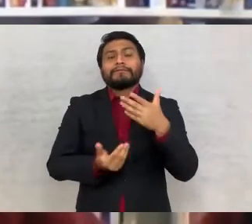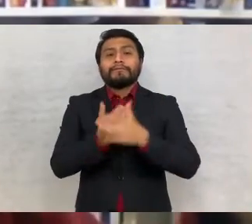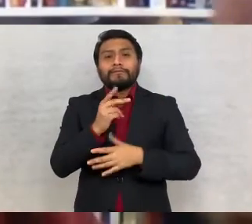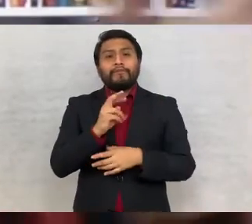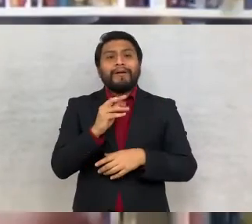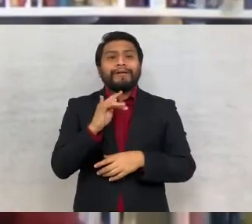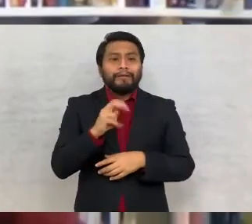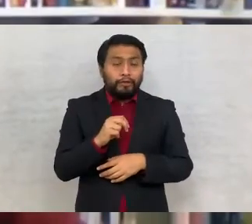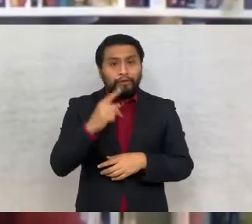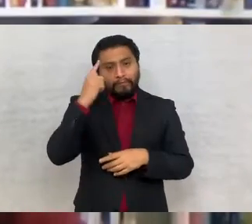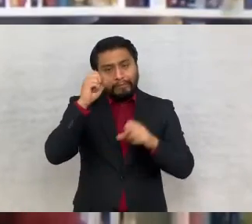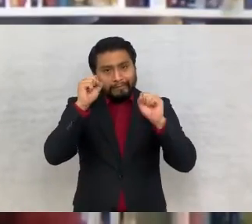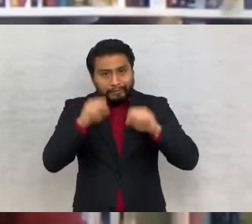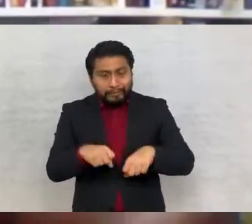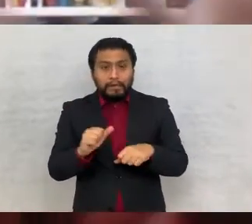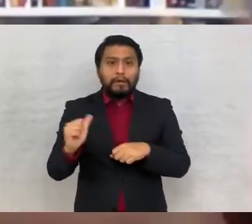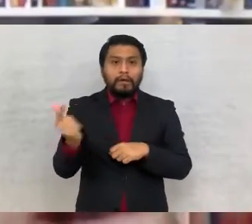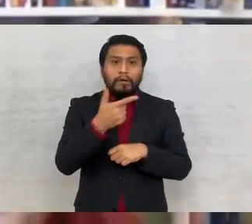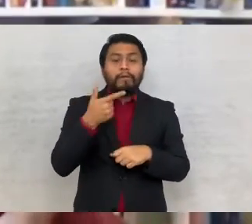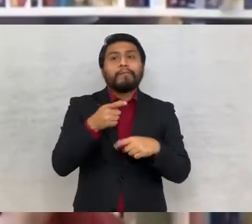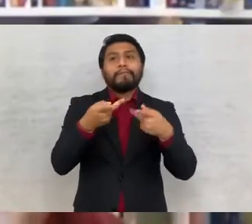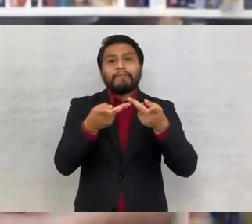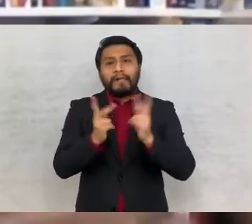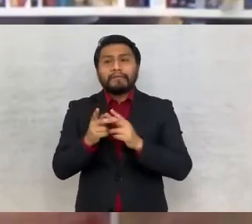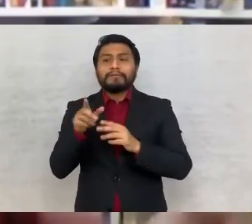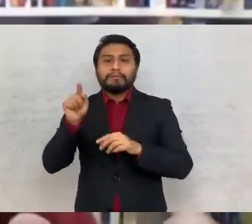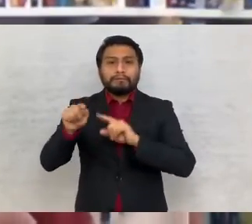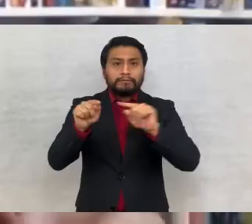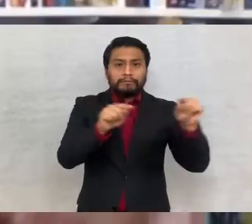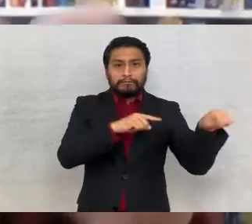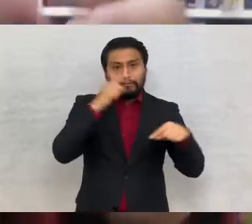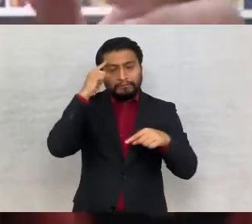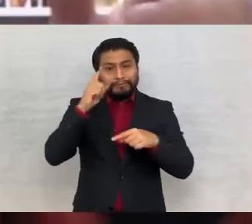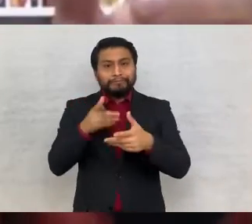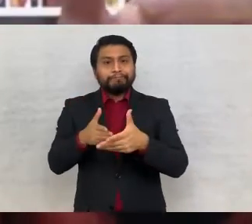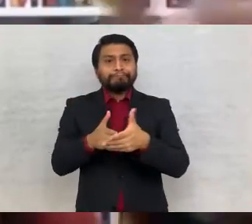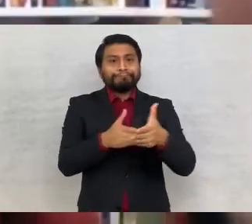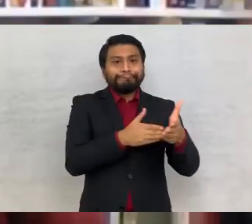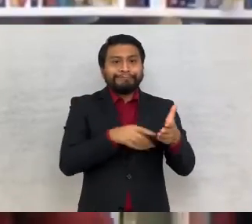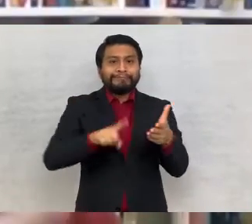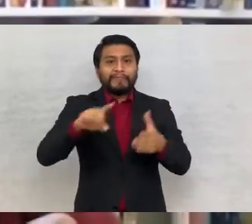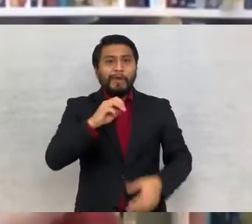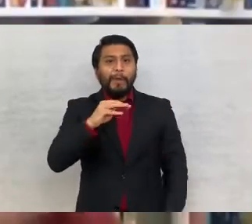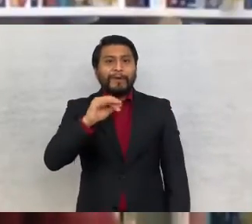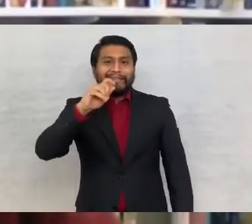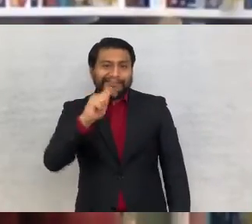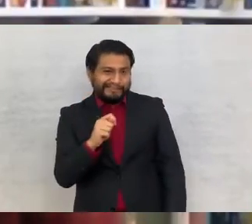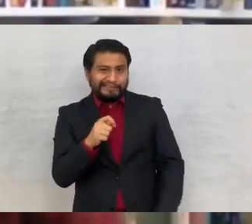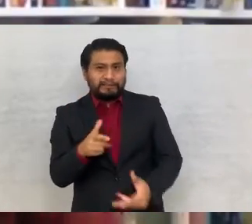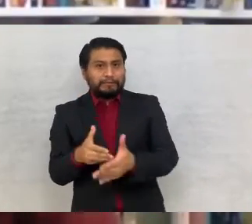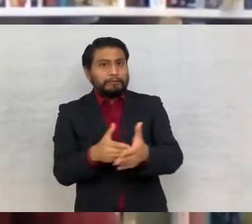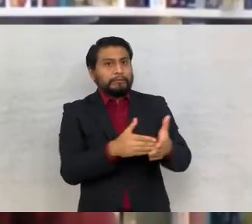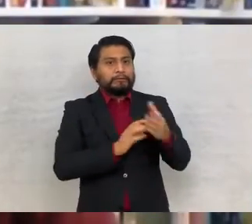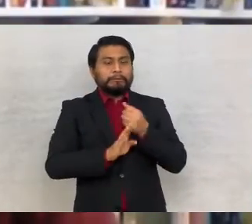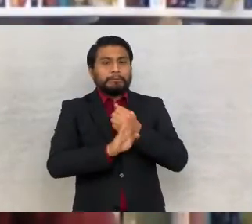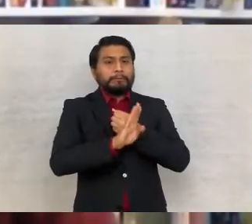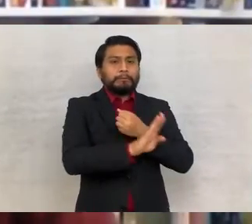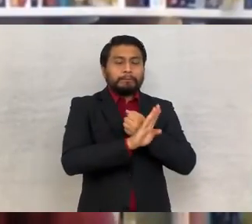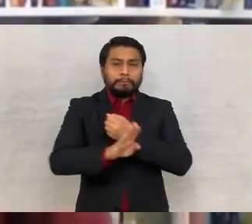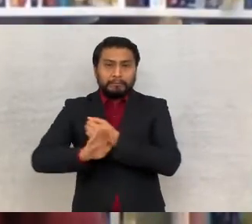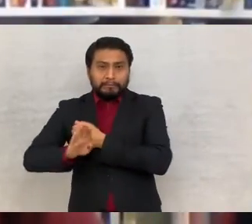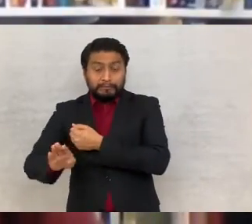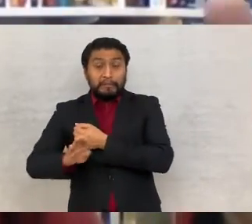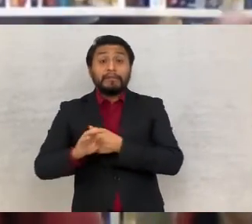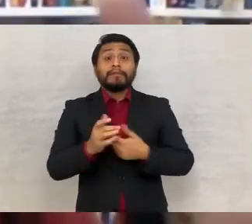guerrilla hippie. Traditional gender roles and non-reproductive sexualities. And under that framework,